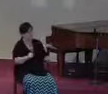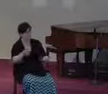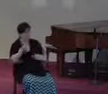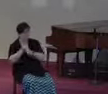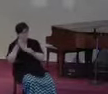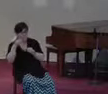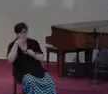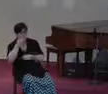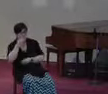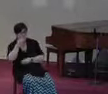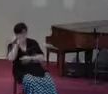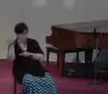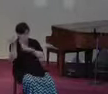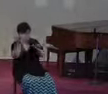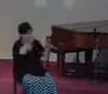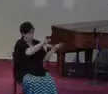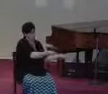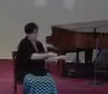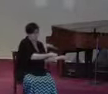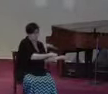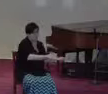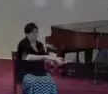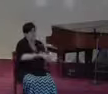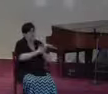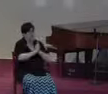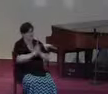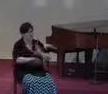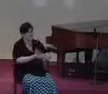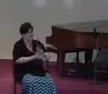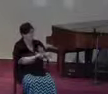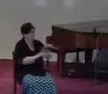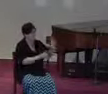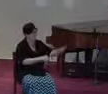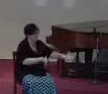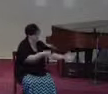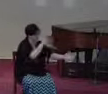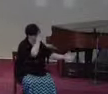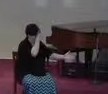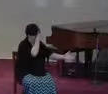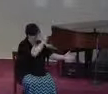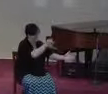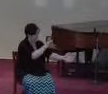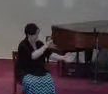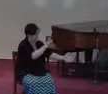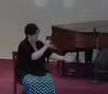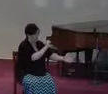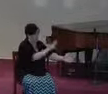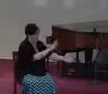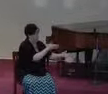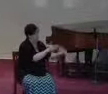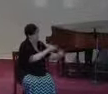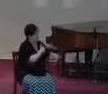He asked the impossible as well, let me bring Benjamin, your youngest son.